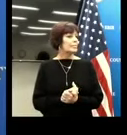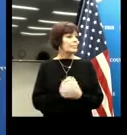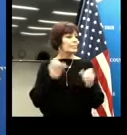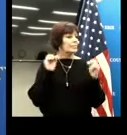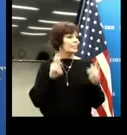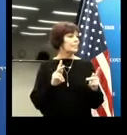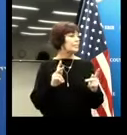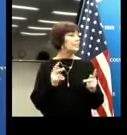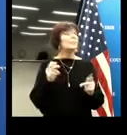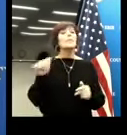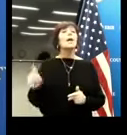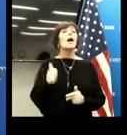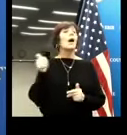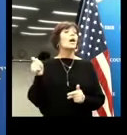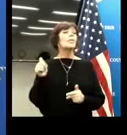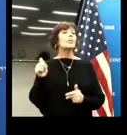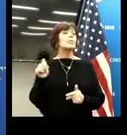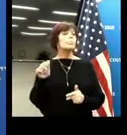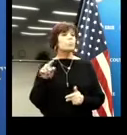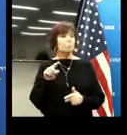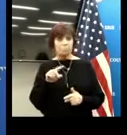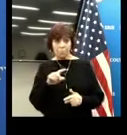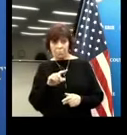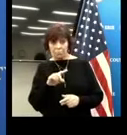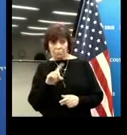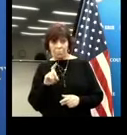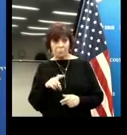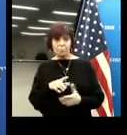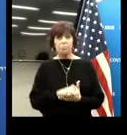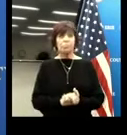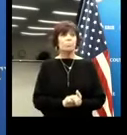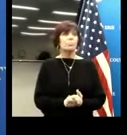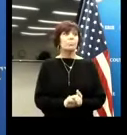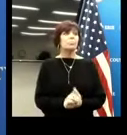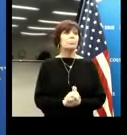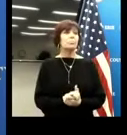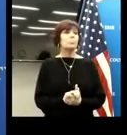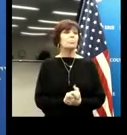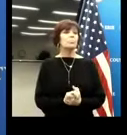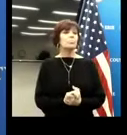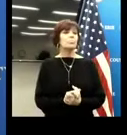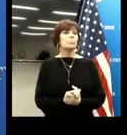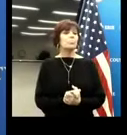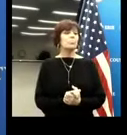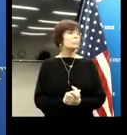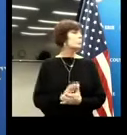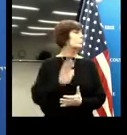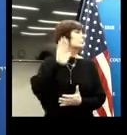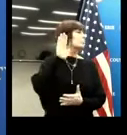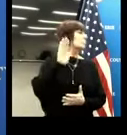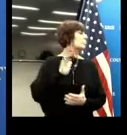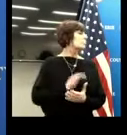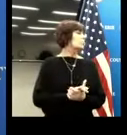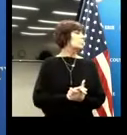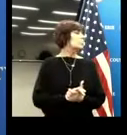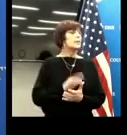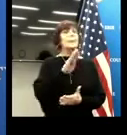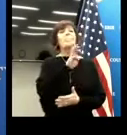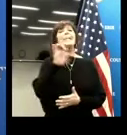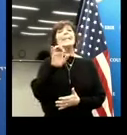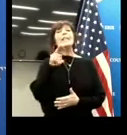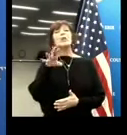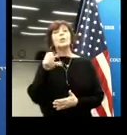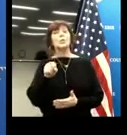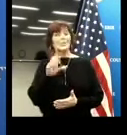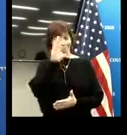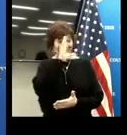Okay, is there any other media entity that I had not identified? Hey, Mark, it's Ethan Powers from the B News. Hi, Ethan.